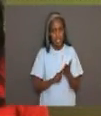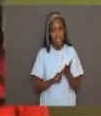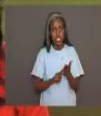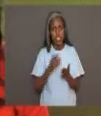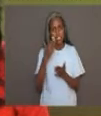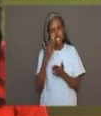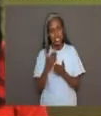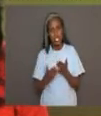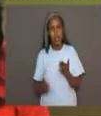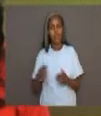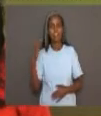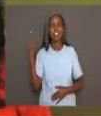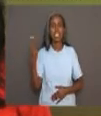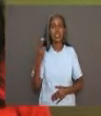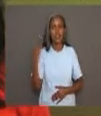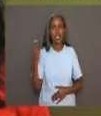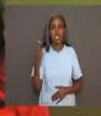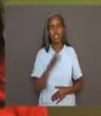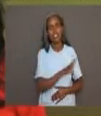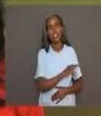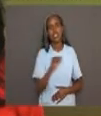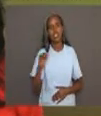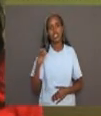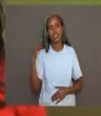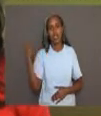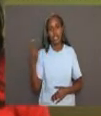some of the advantages and